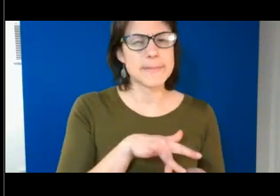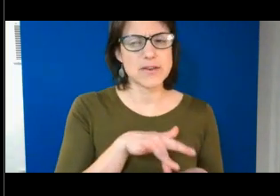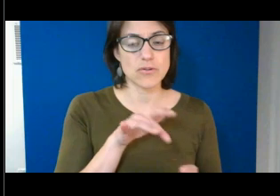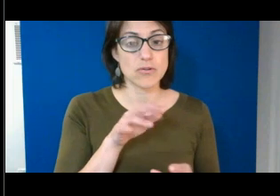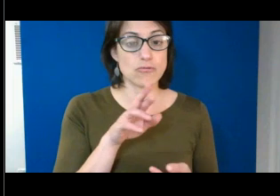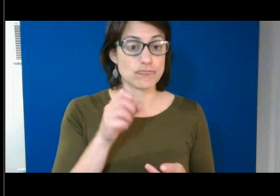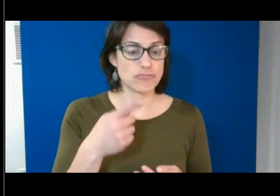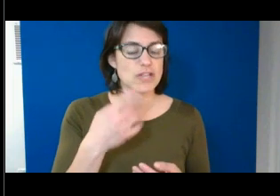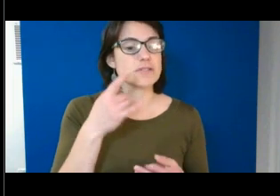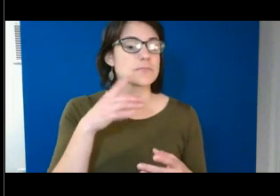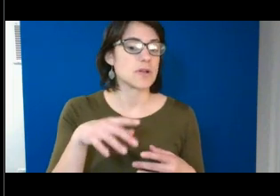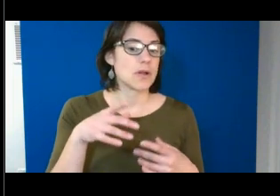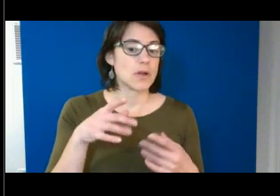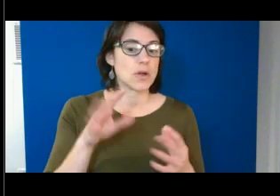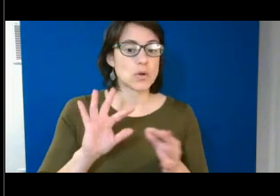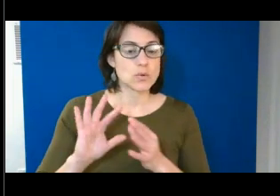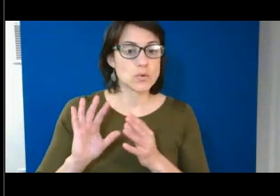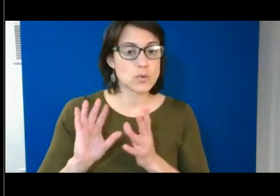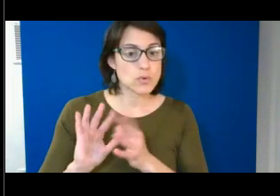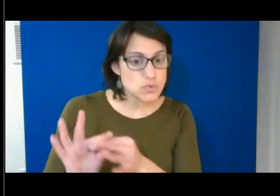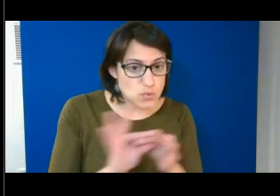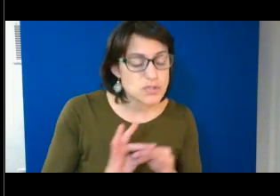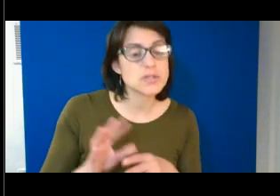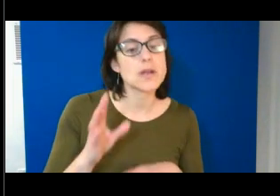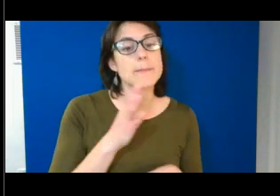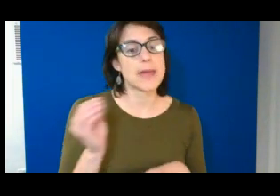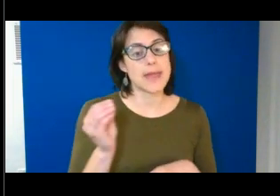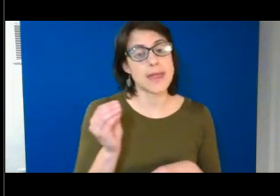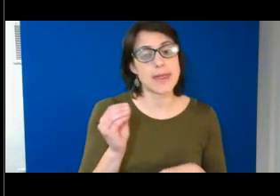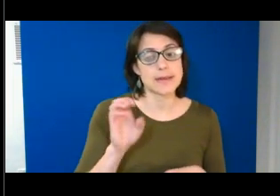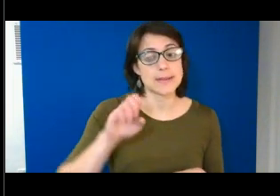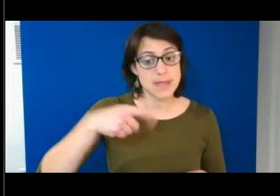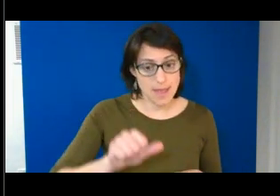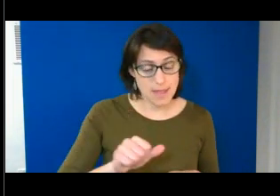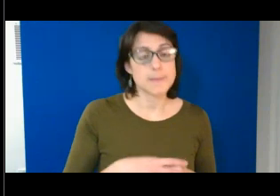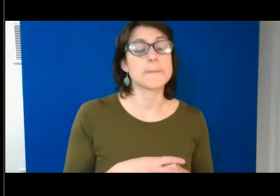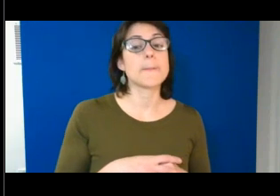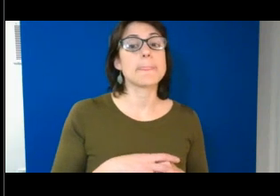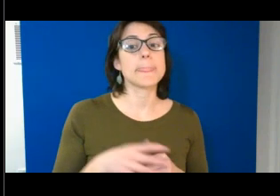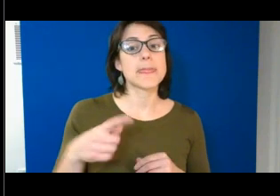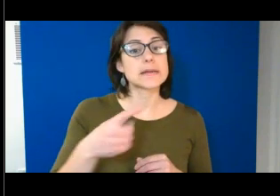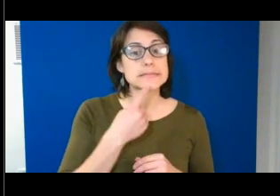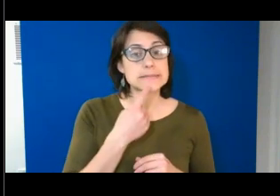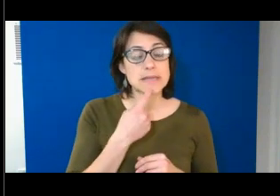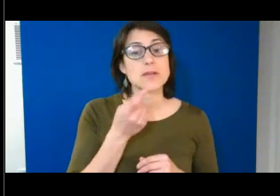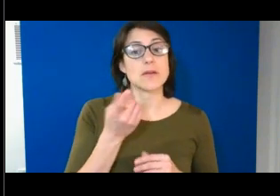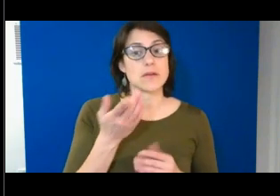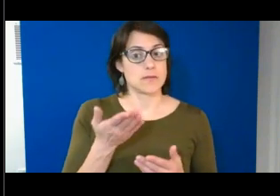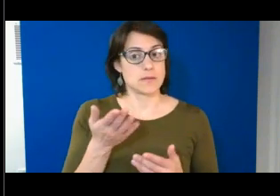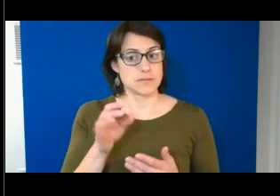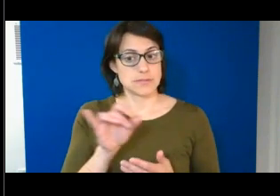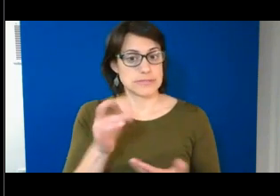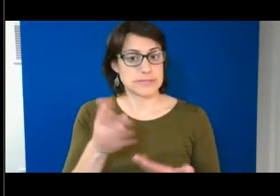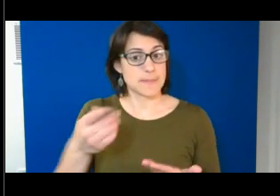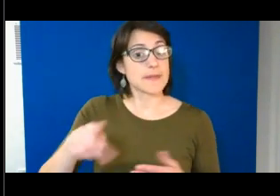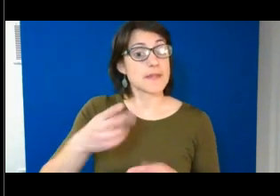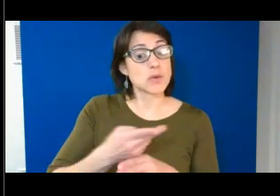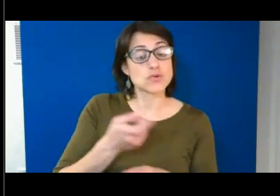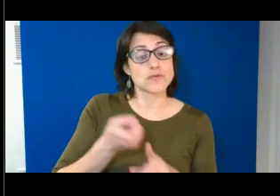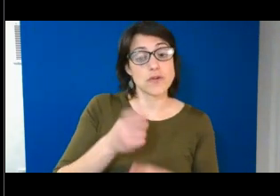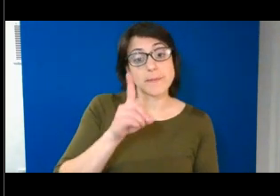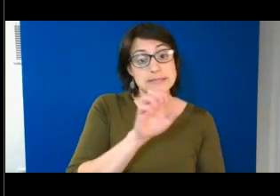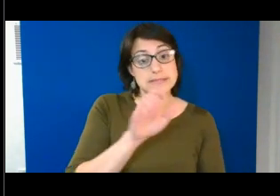talk from EPA that said, they're showing this B plant right there, the C beam they used from the Delaware River, and you can